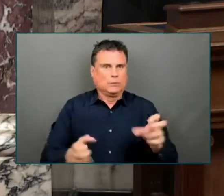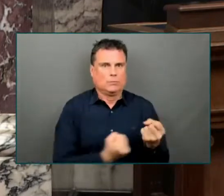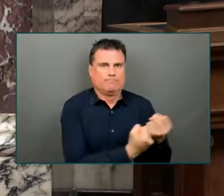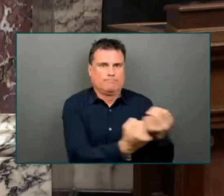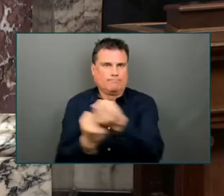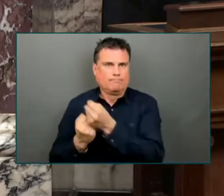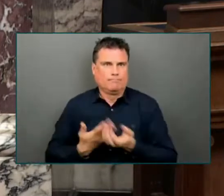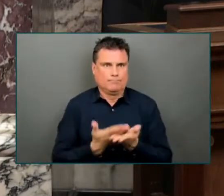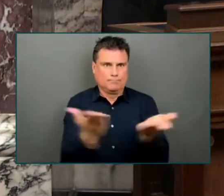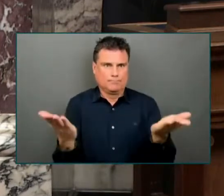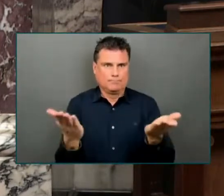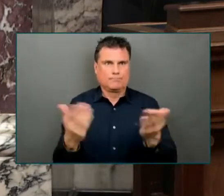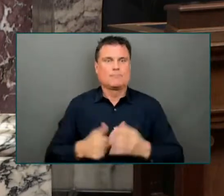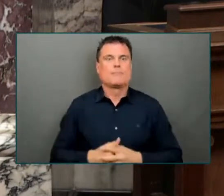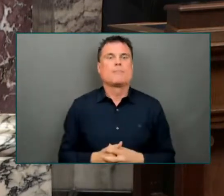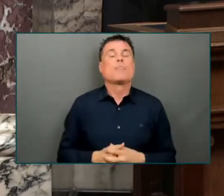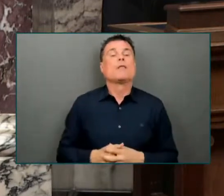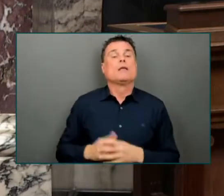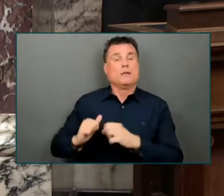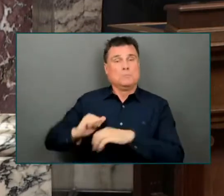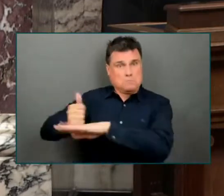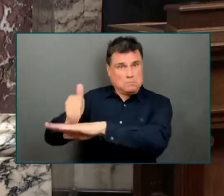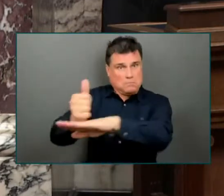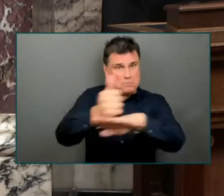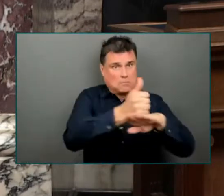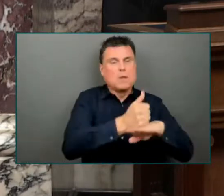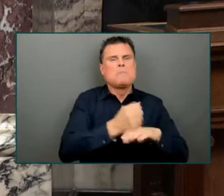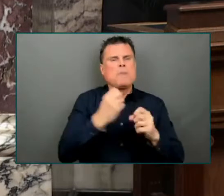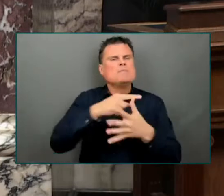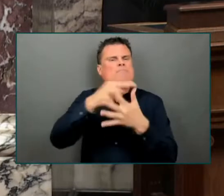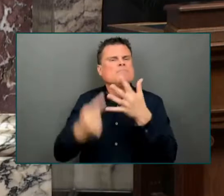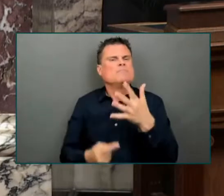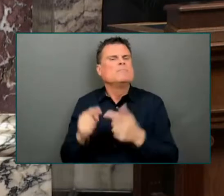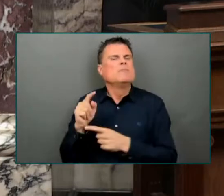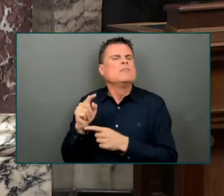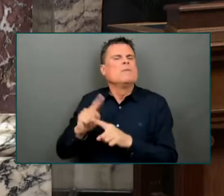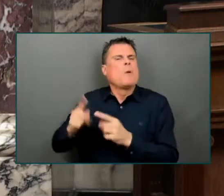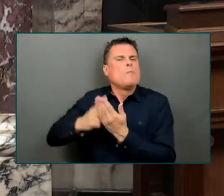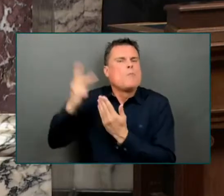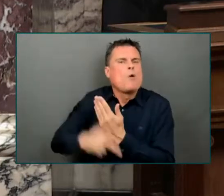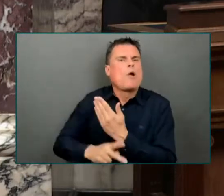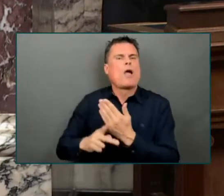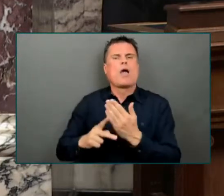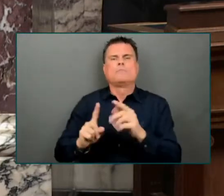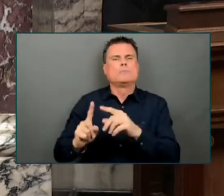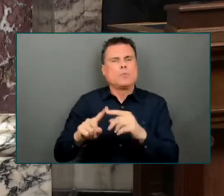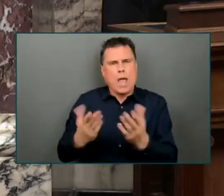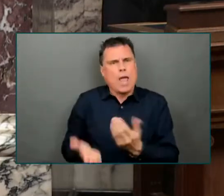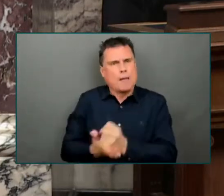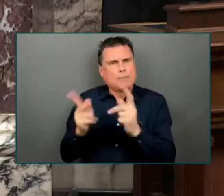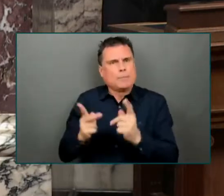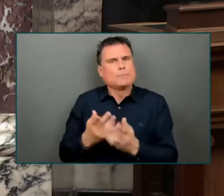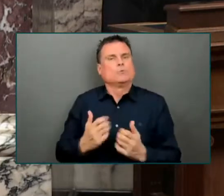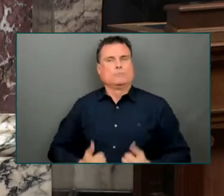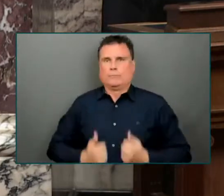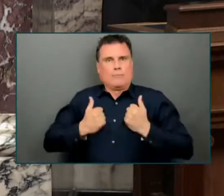people weather the storm. And it began with BC's COVID-19 action plan. More